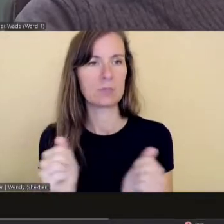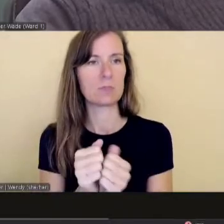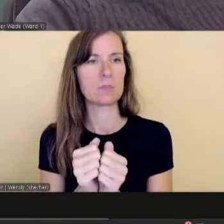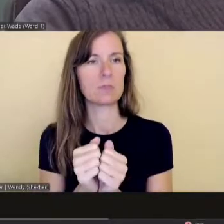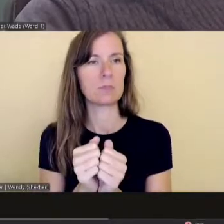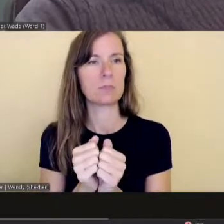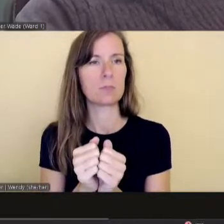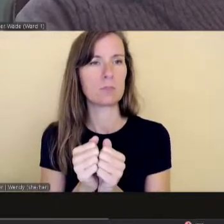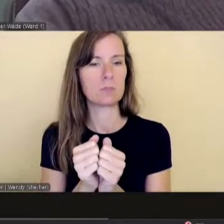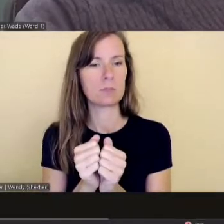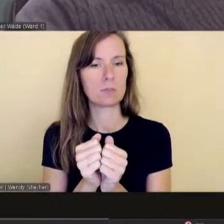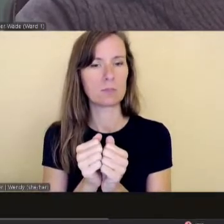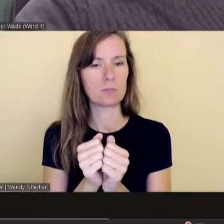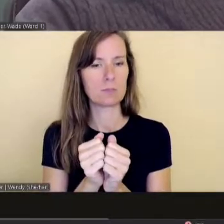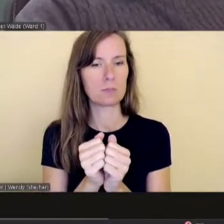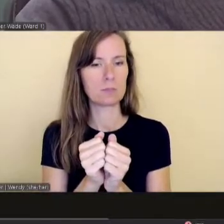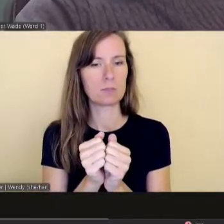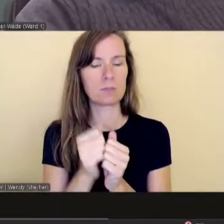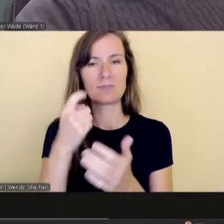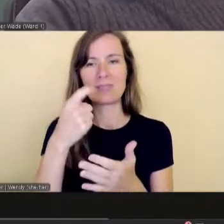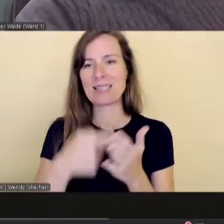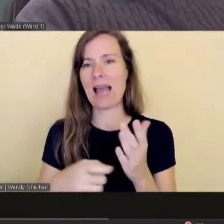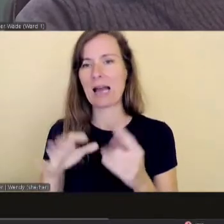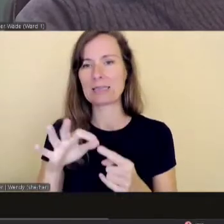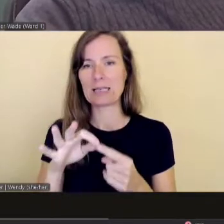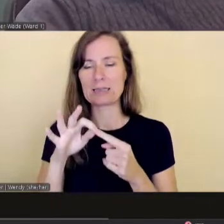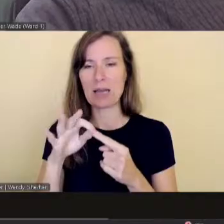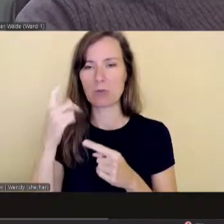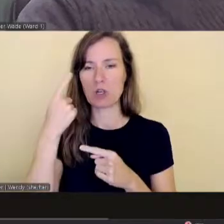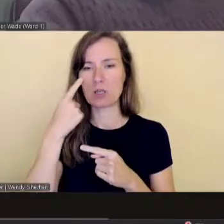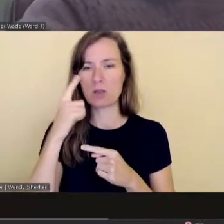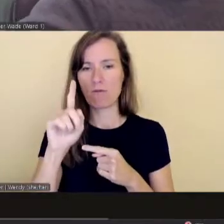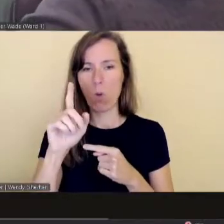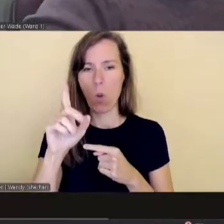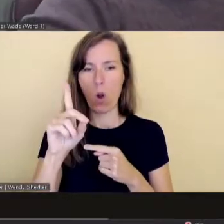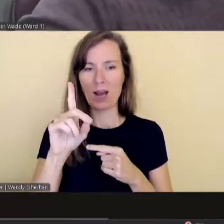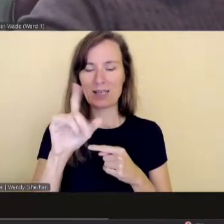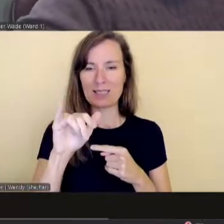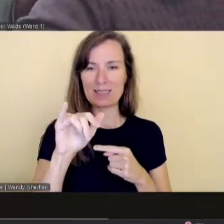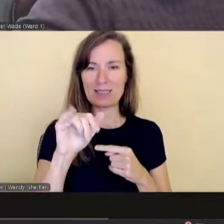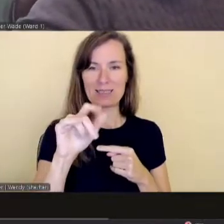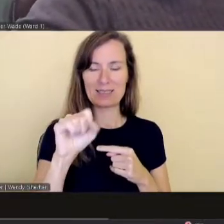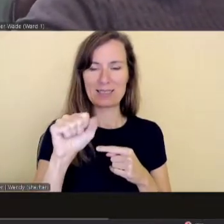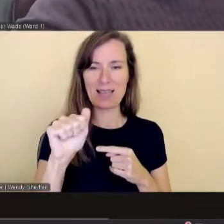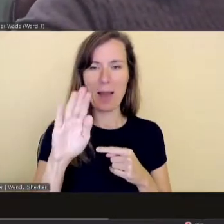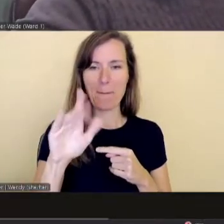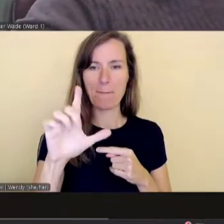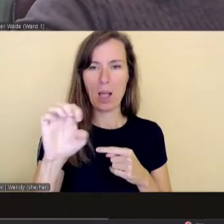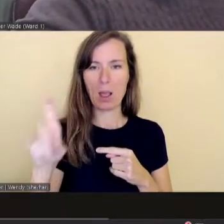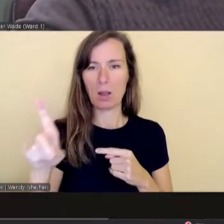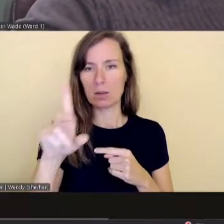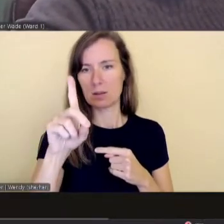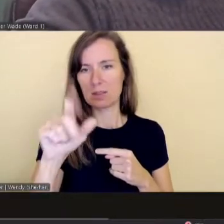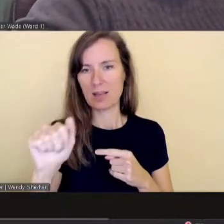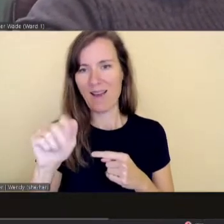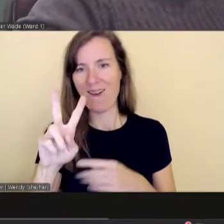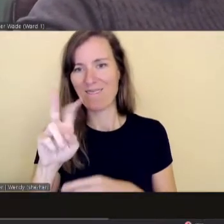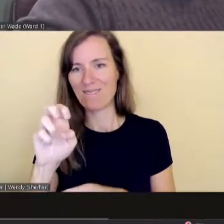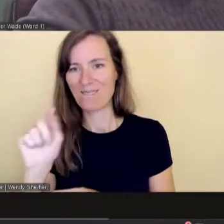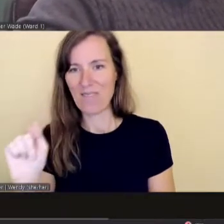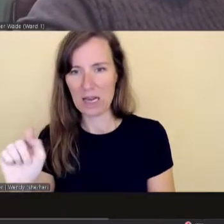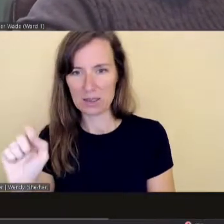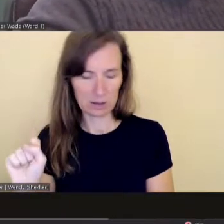tax exceptions for disabled veterans. That information has been posted on the